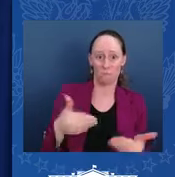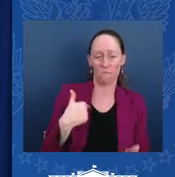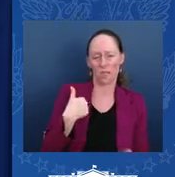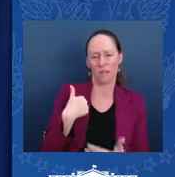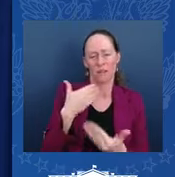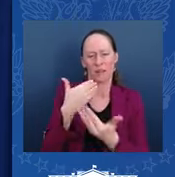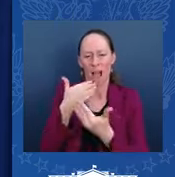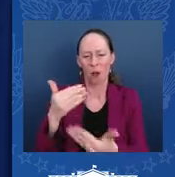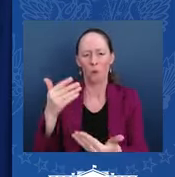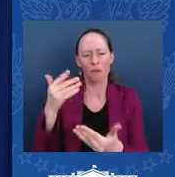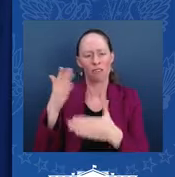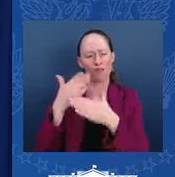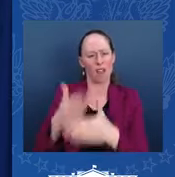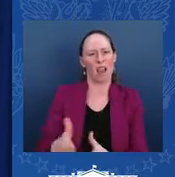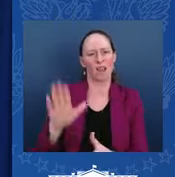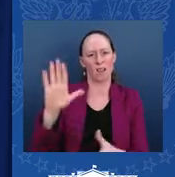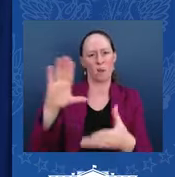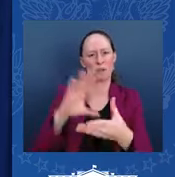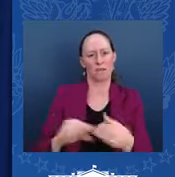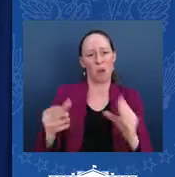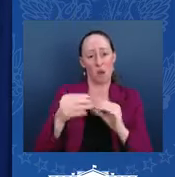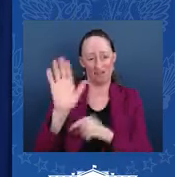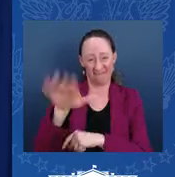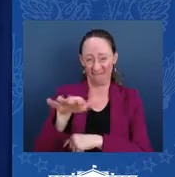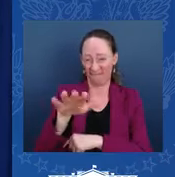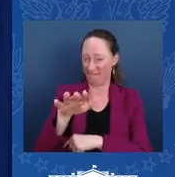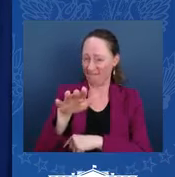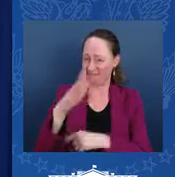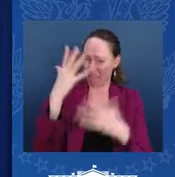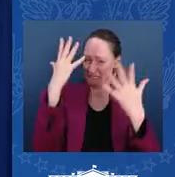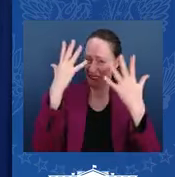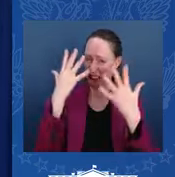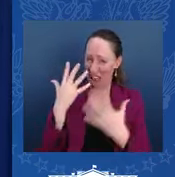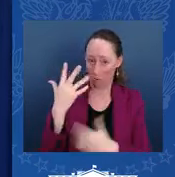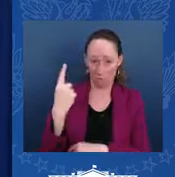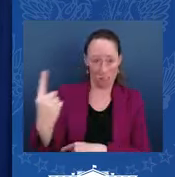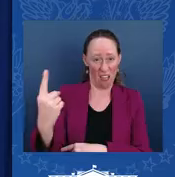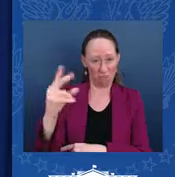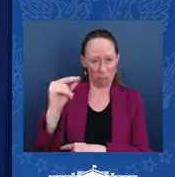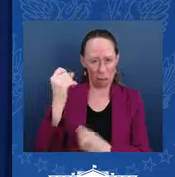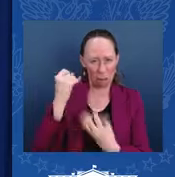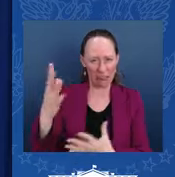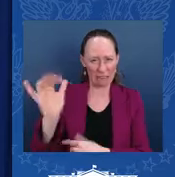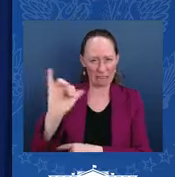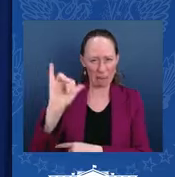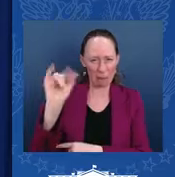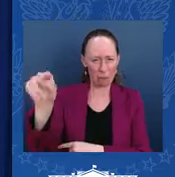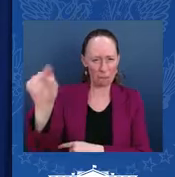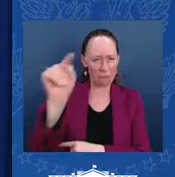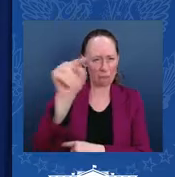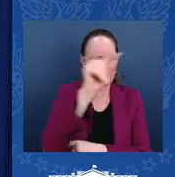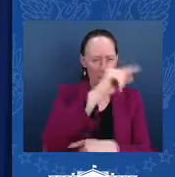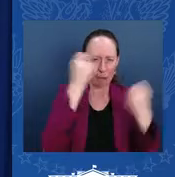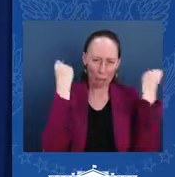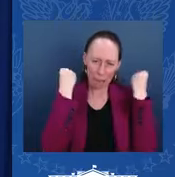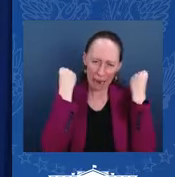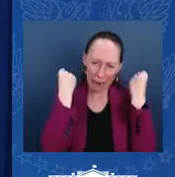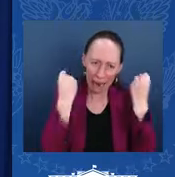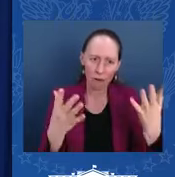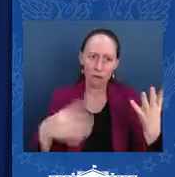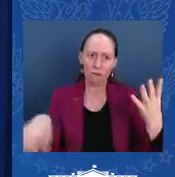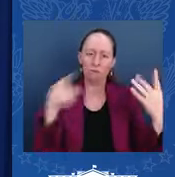stories like yours all across America. Sadly, it's a familiar one to many Americans. People lay in bed at night,